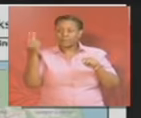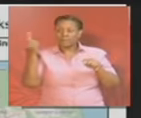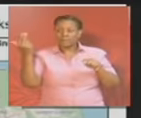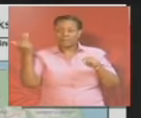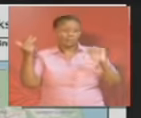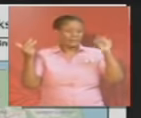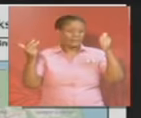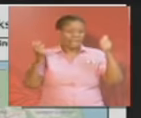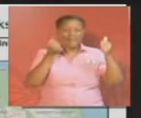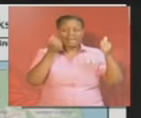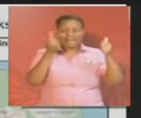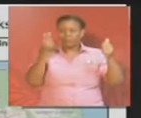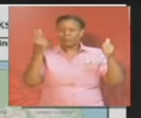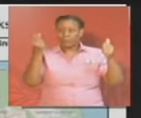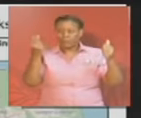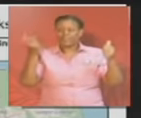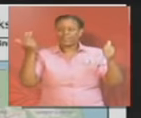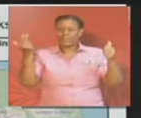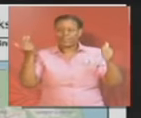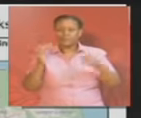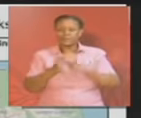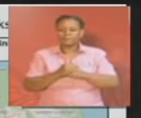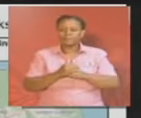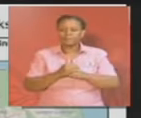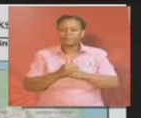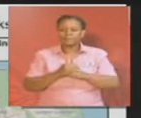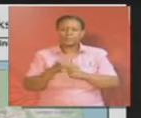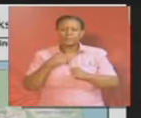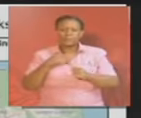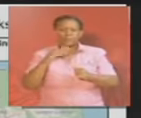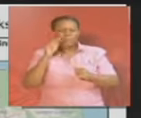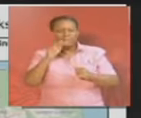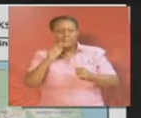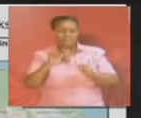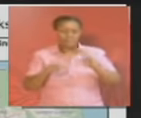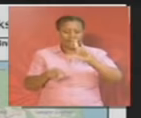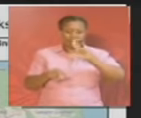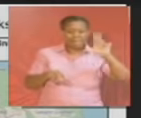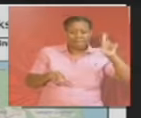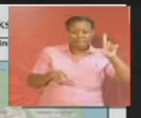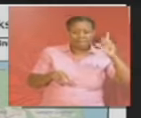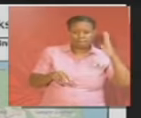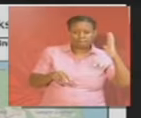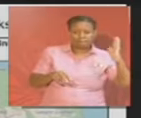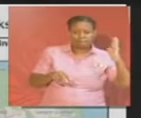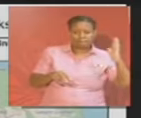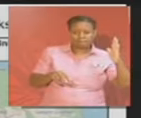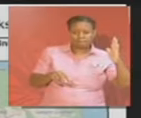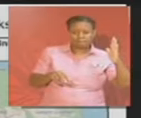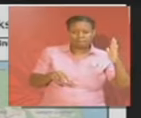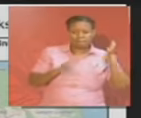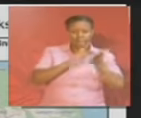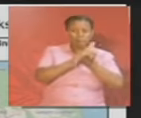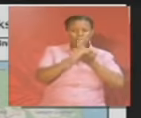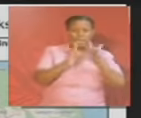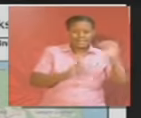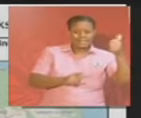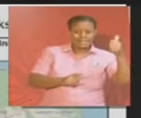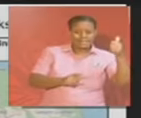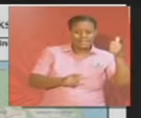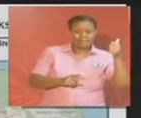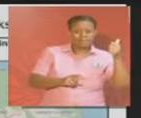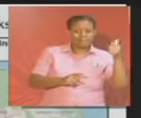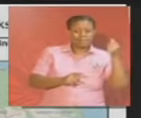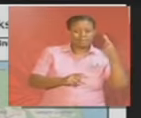seeing on the left-hand side, which will be data collected during the epidemiological weeks 10 and 11, and this particular cluster map was shared